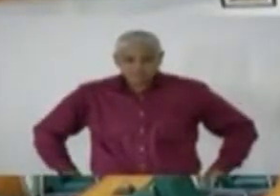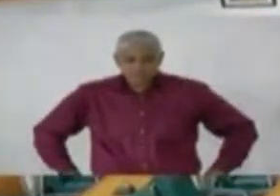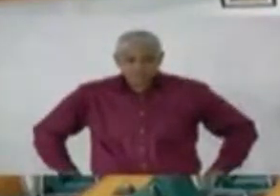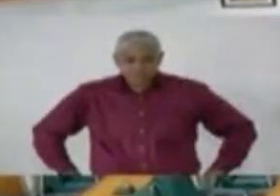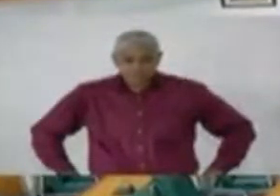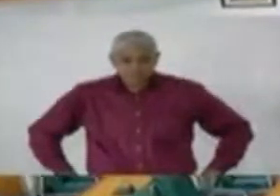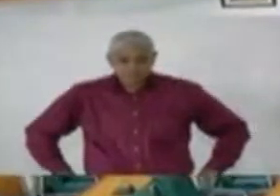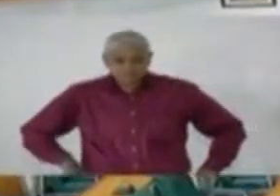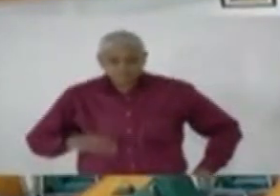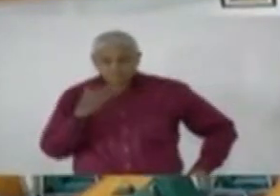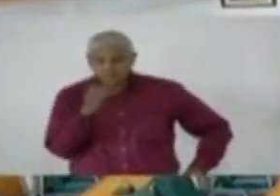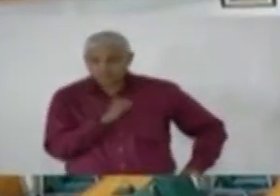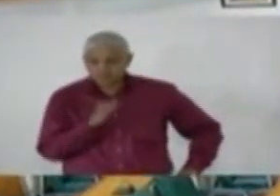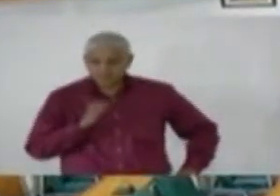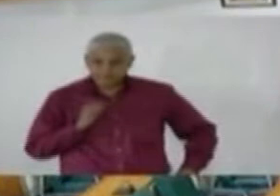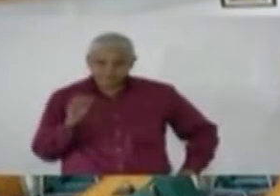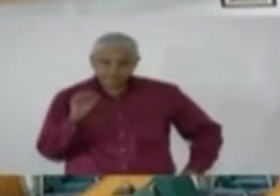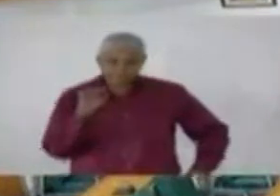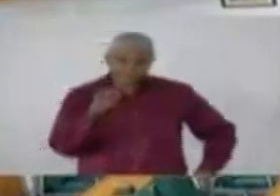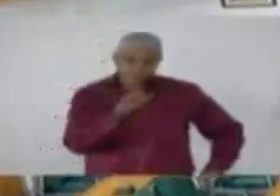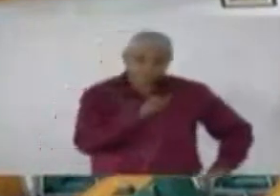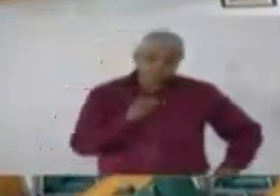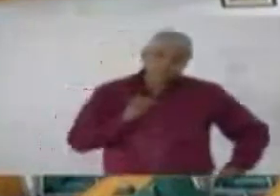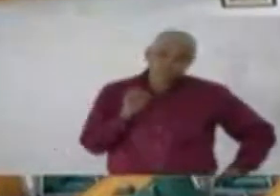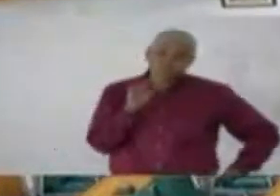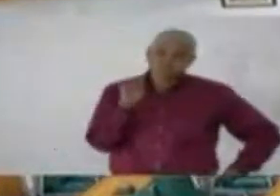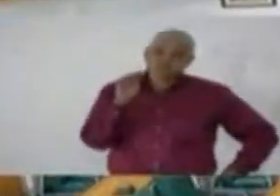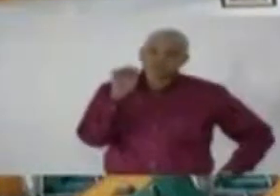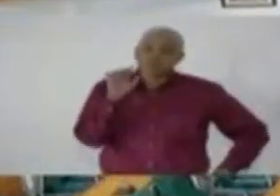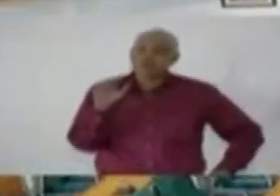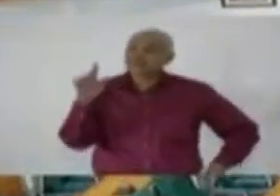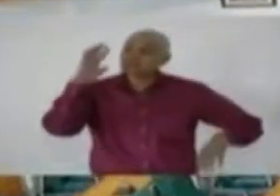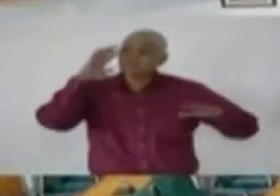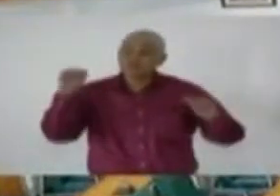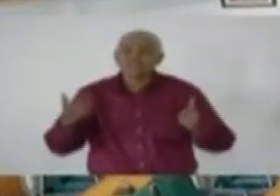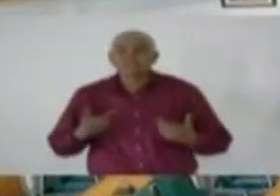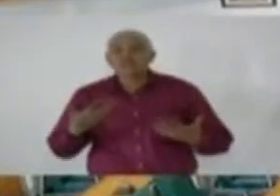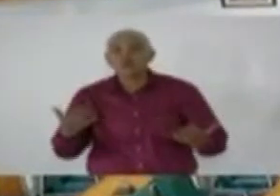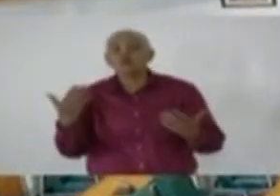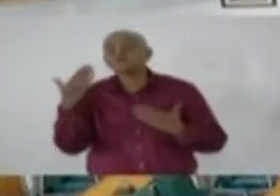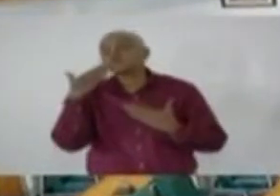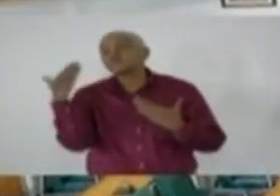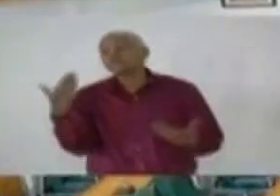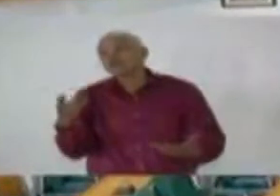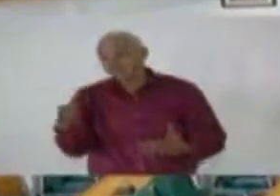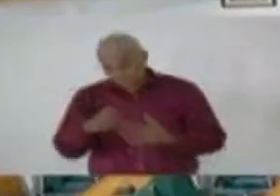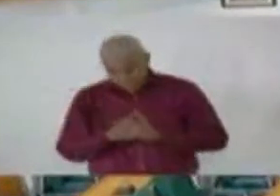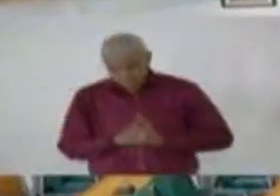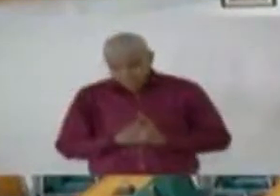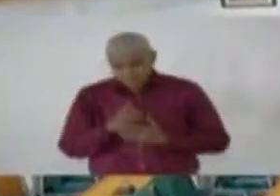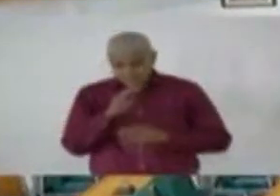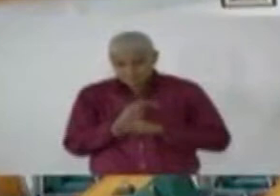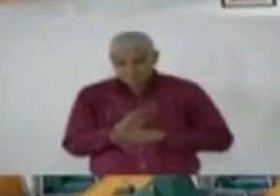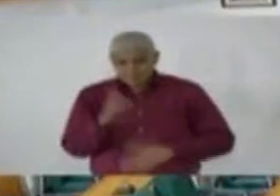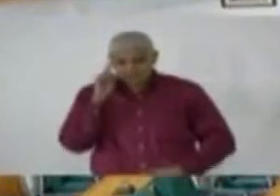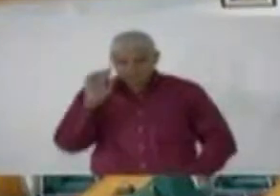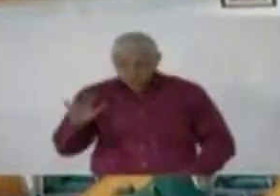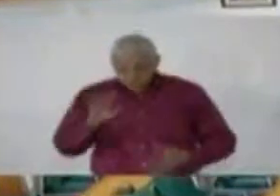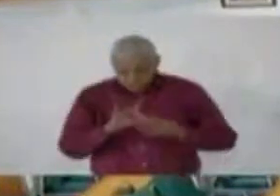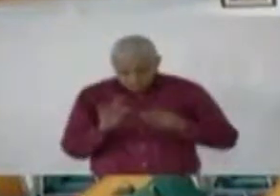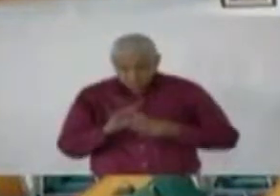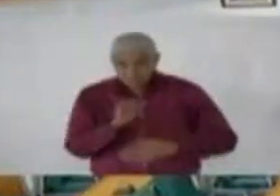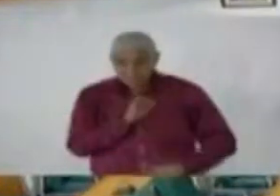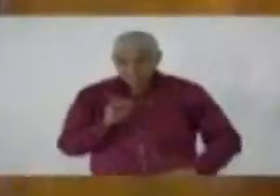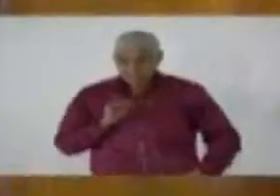Thank you, Senator Samuda. Senator Scott Motley. Mr. President, I want to thank the Minister, my